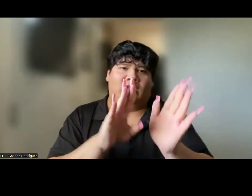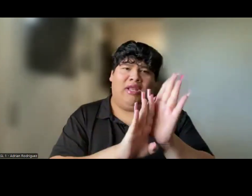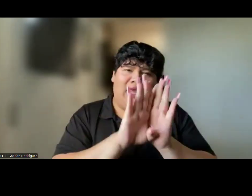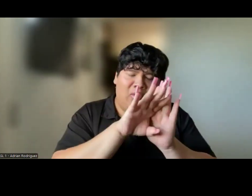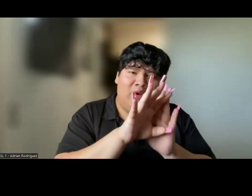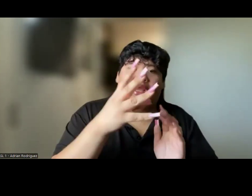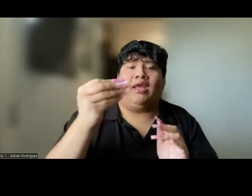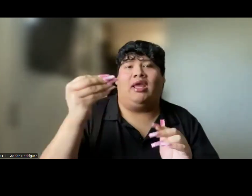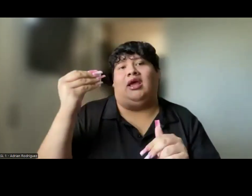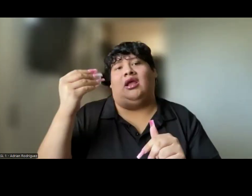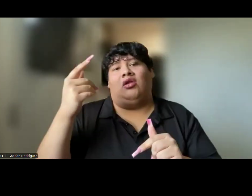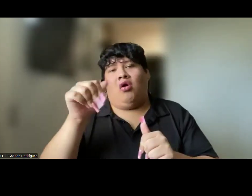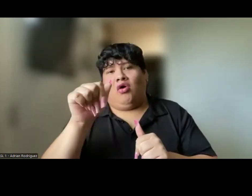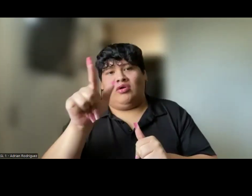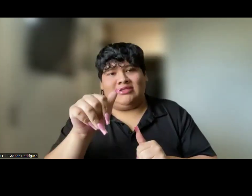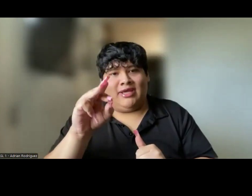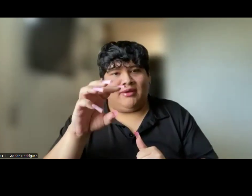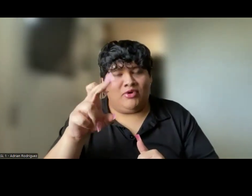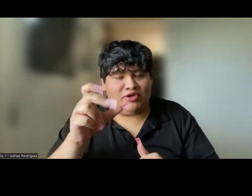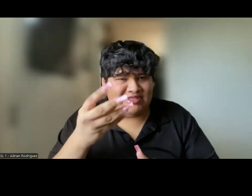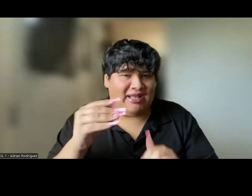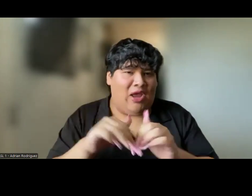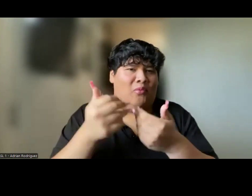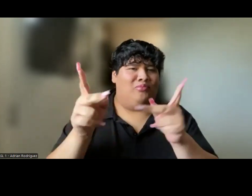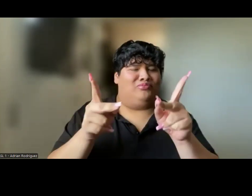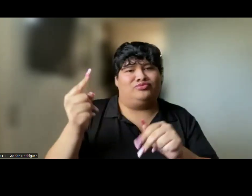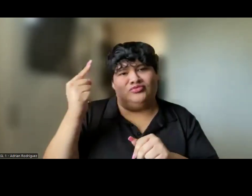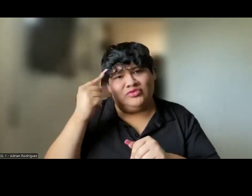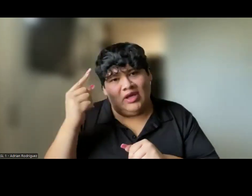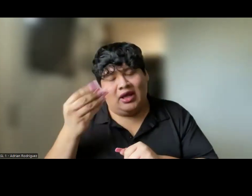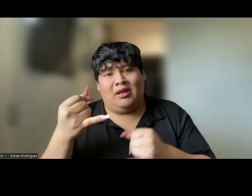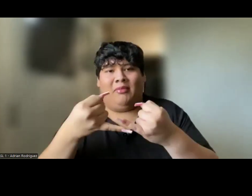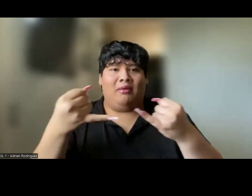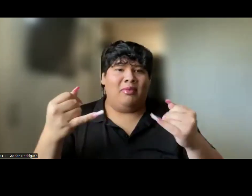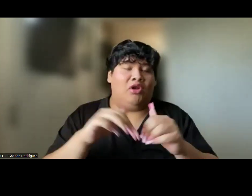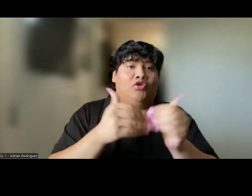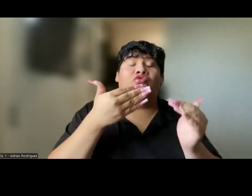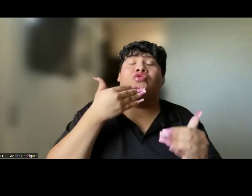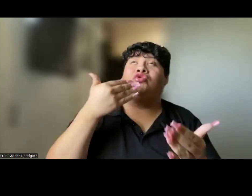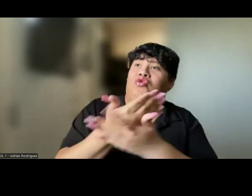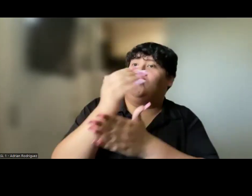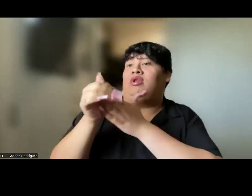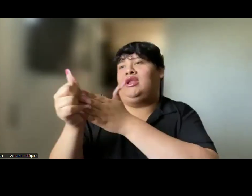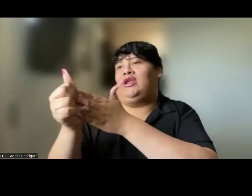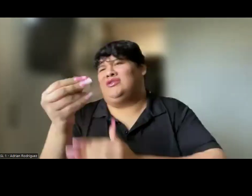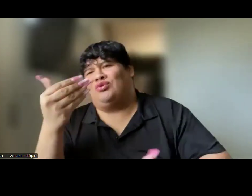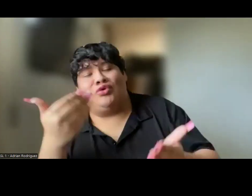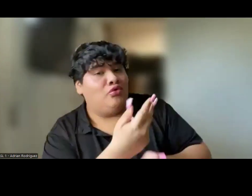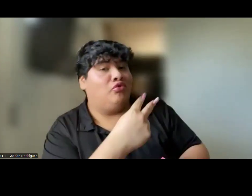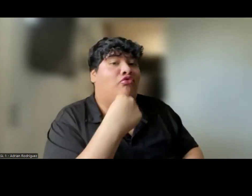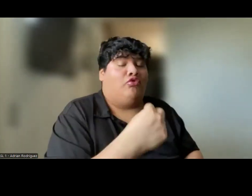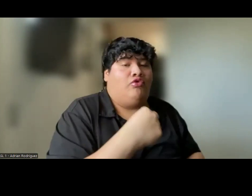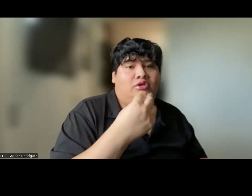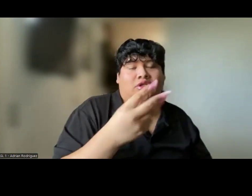community living, and Alzheimer's, and inform our thinking. And again, serve as a pipeline for new leaders and new voices. And as I mentioned before, that